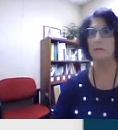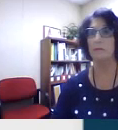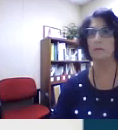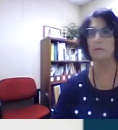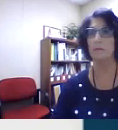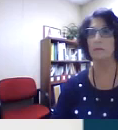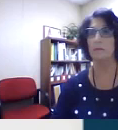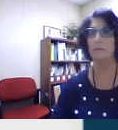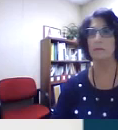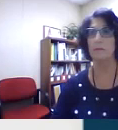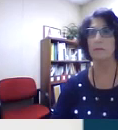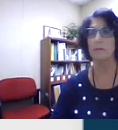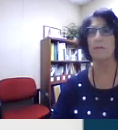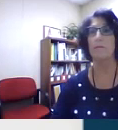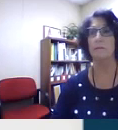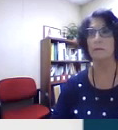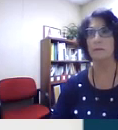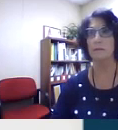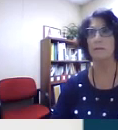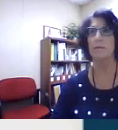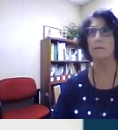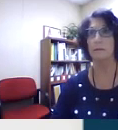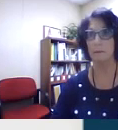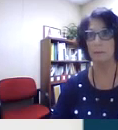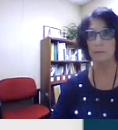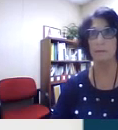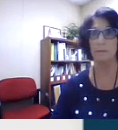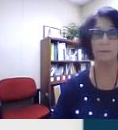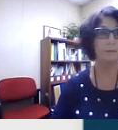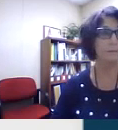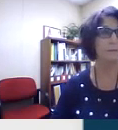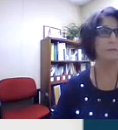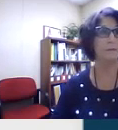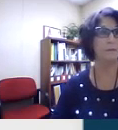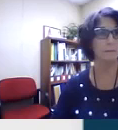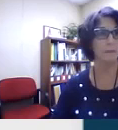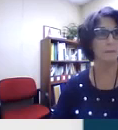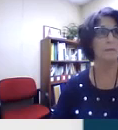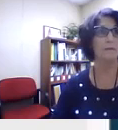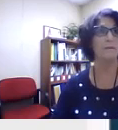household. I thought that was interesting. I showed that to the wife, and the wife was like, I agree.